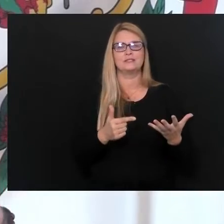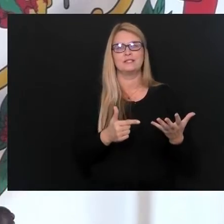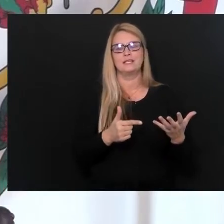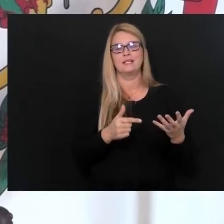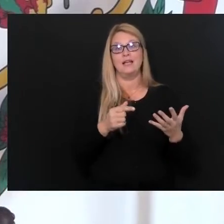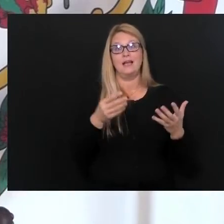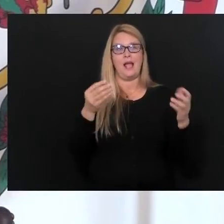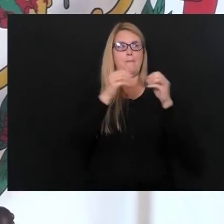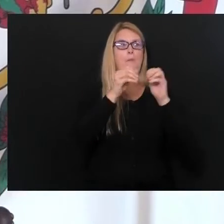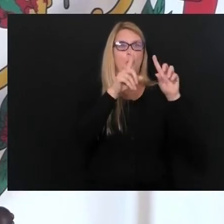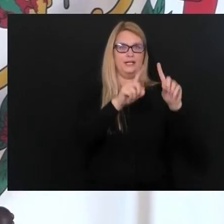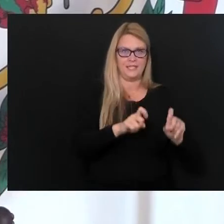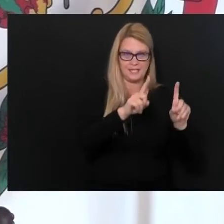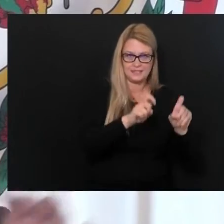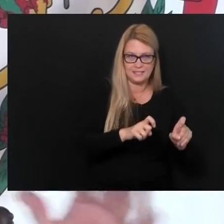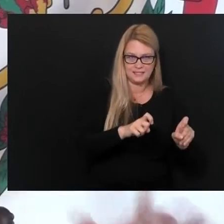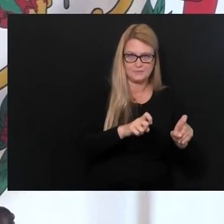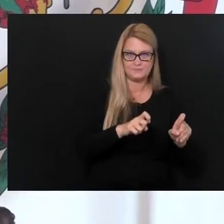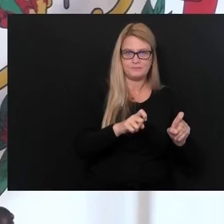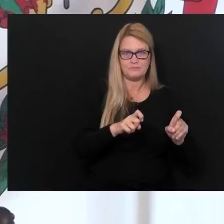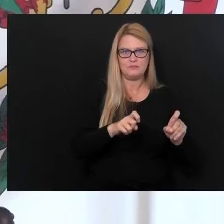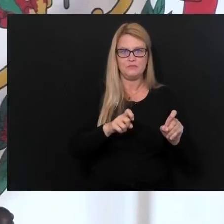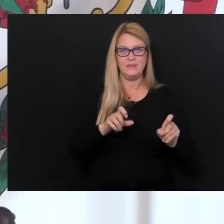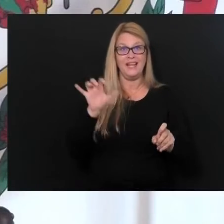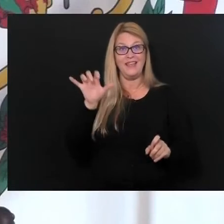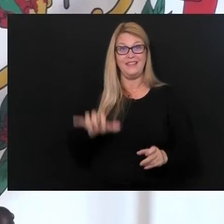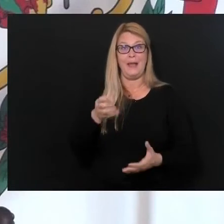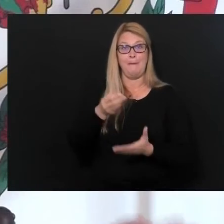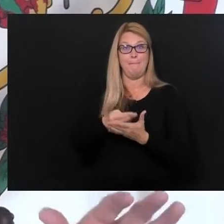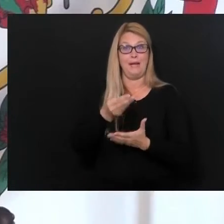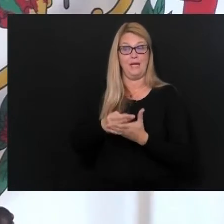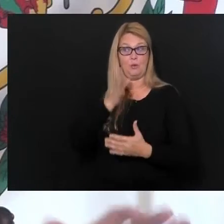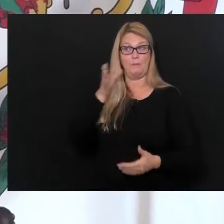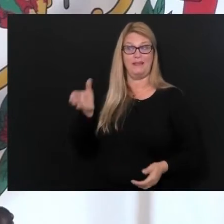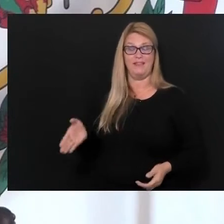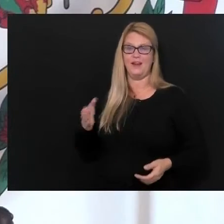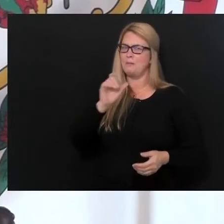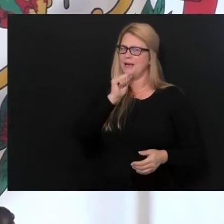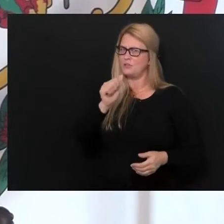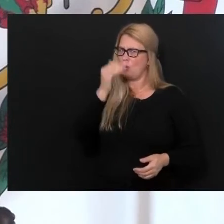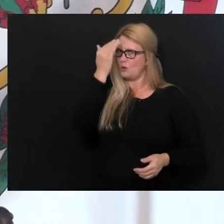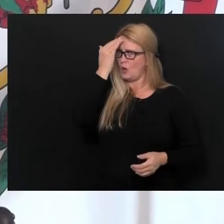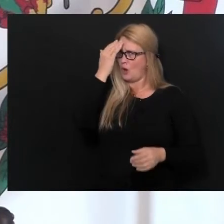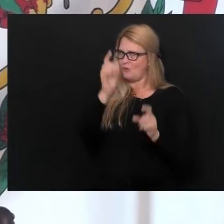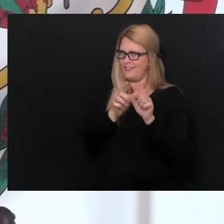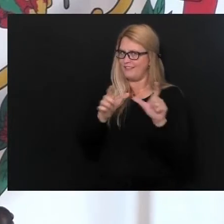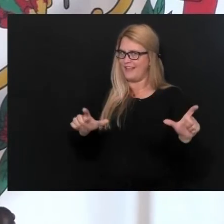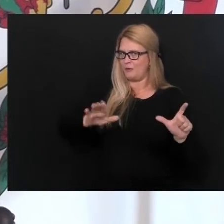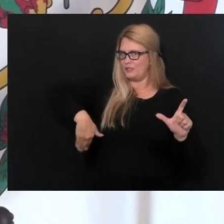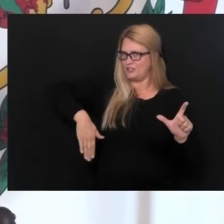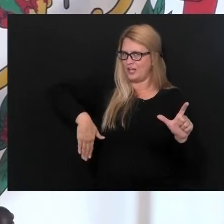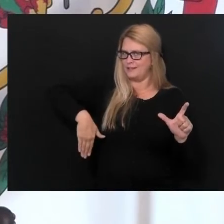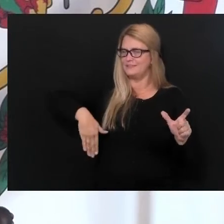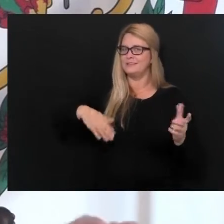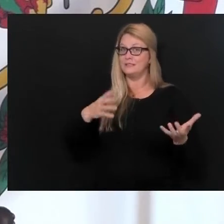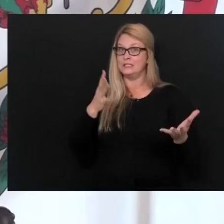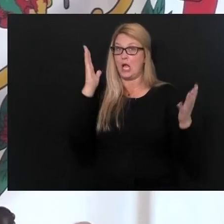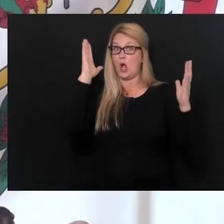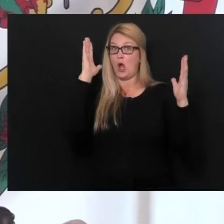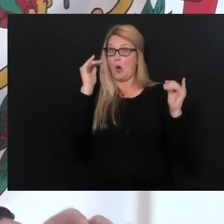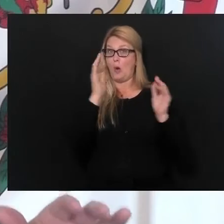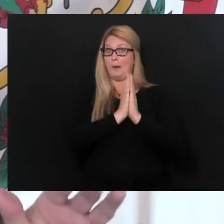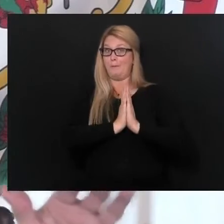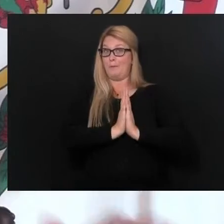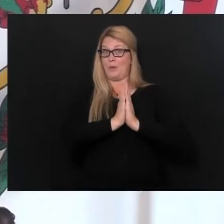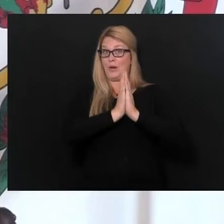additional testing that we need to do, I think those monies are there. I don't know the language at all yet, and I hope and pray that